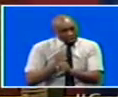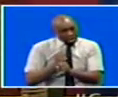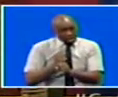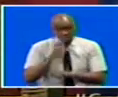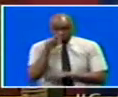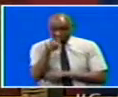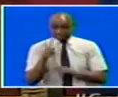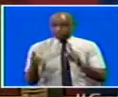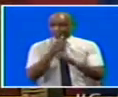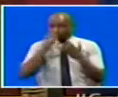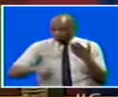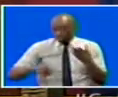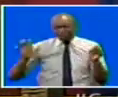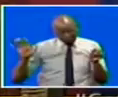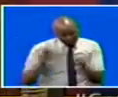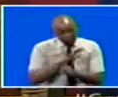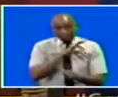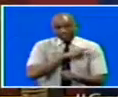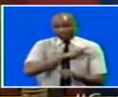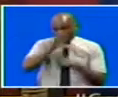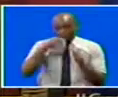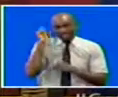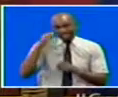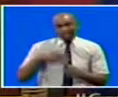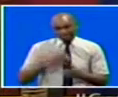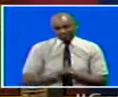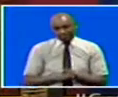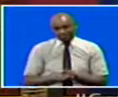it to deliver its full benefits to